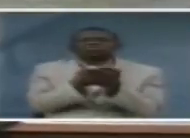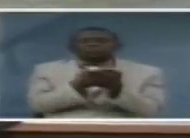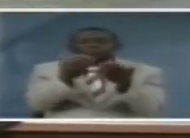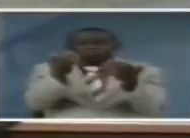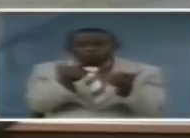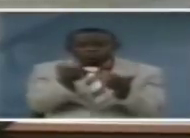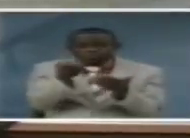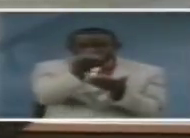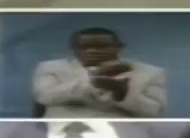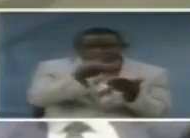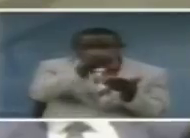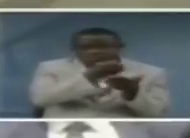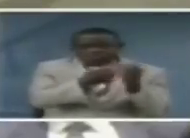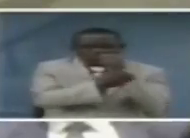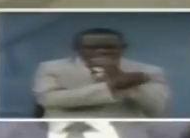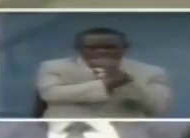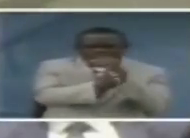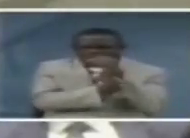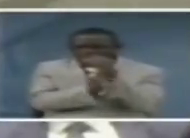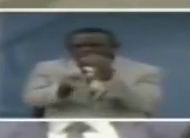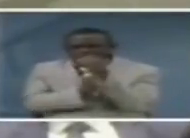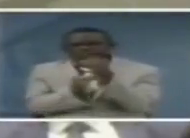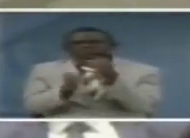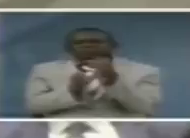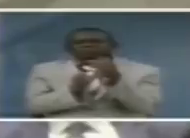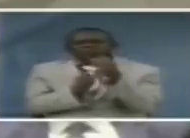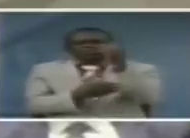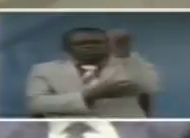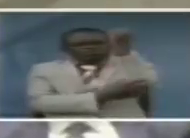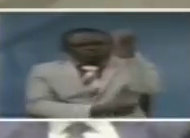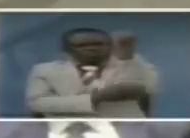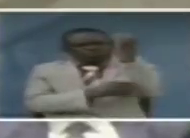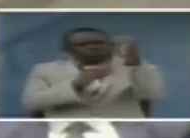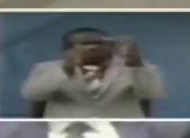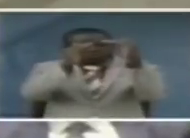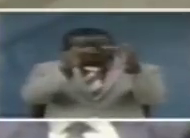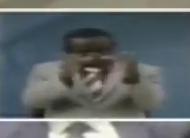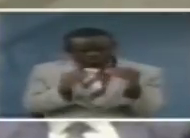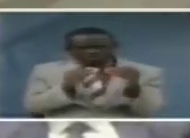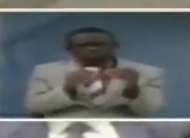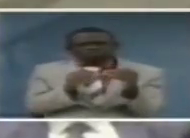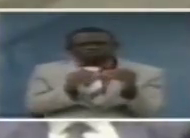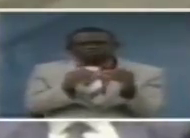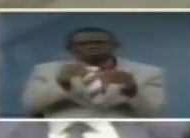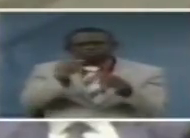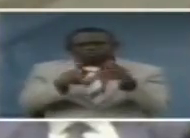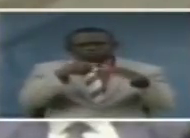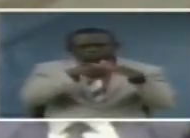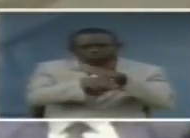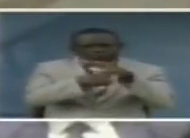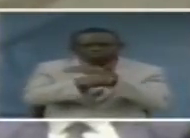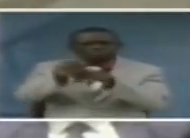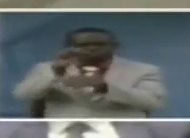measures to diversify the economy, to reduce the poverty, to create